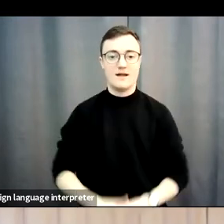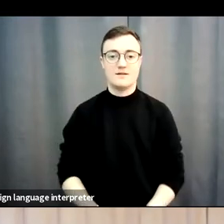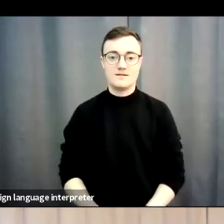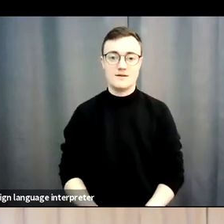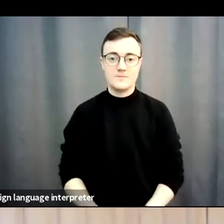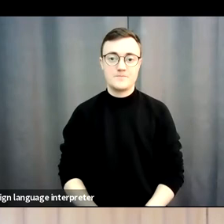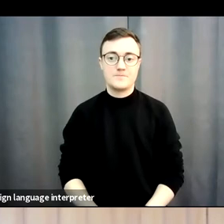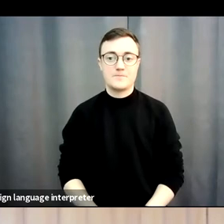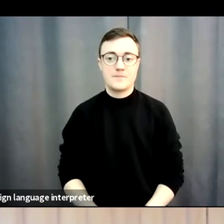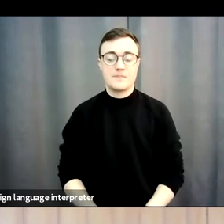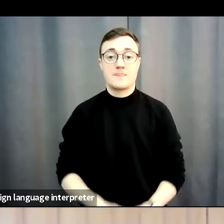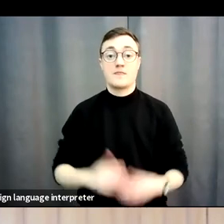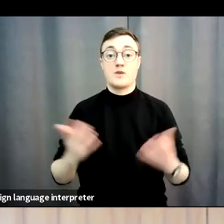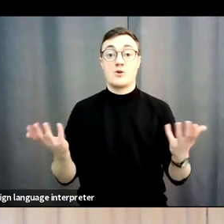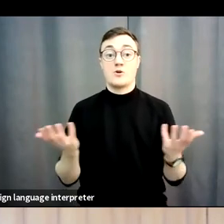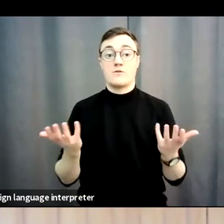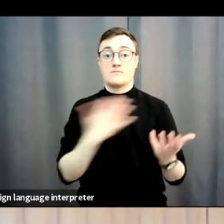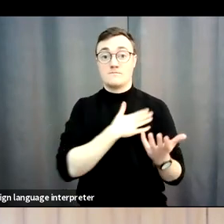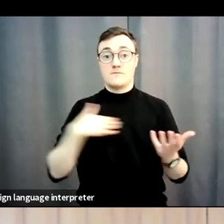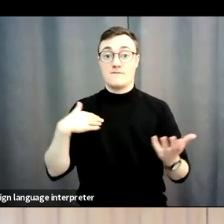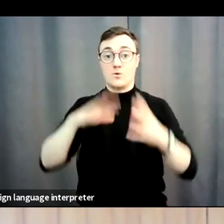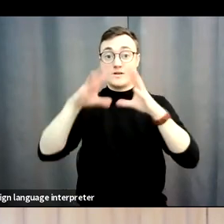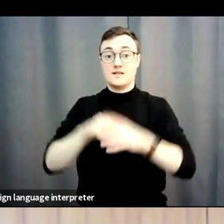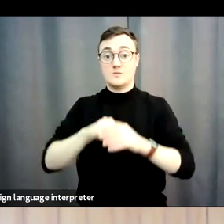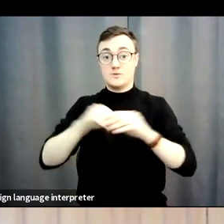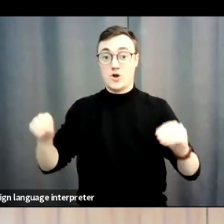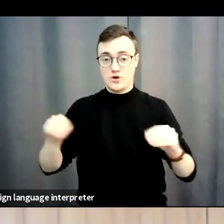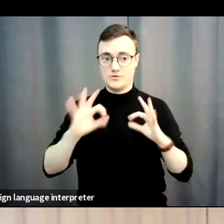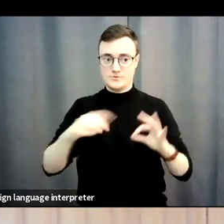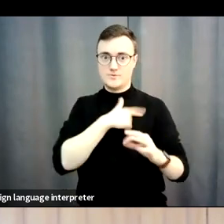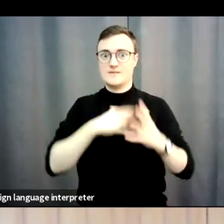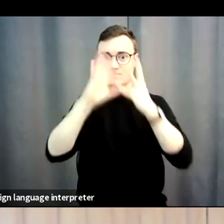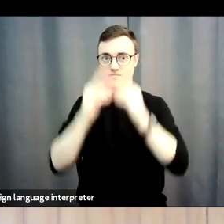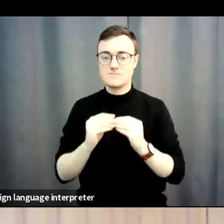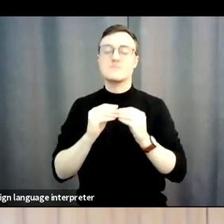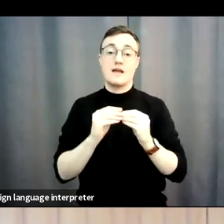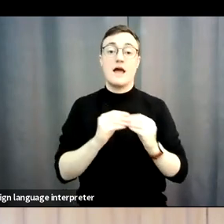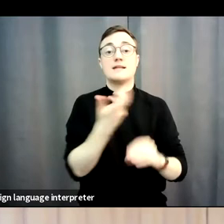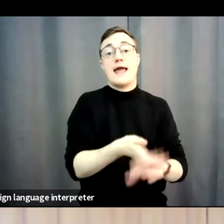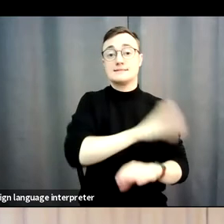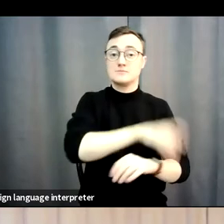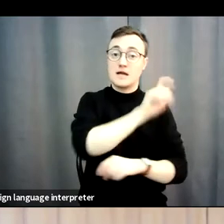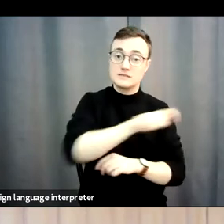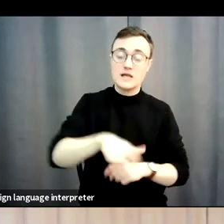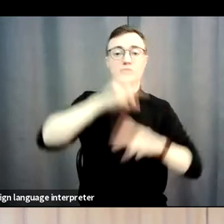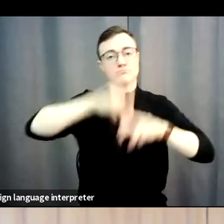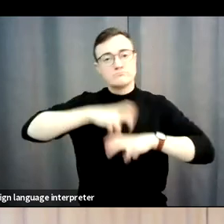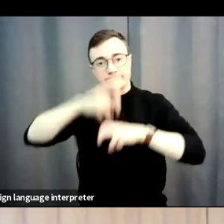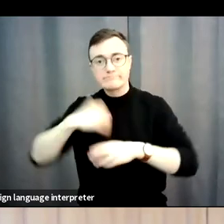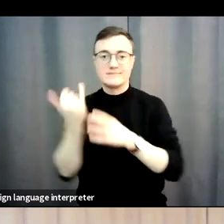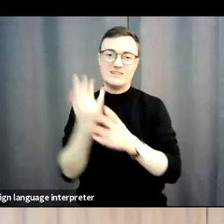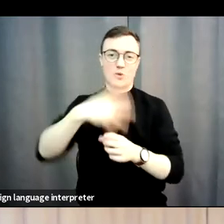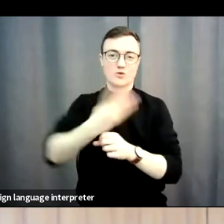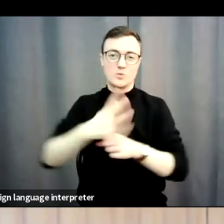The findings in the report are based on inputs from experts and available research in the Nordic region and